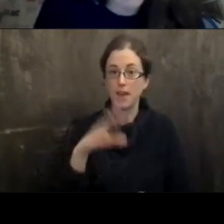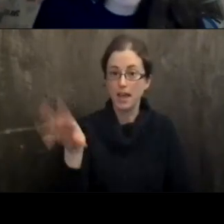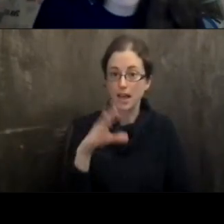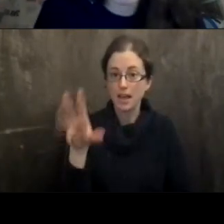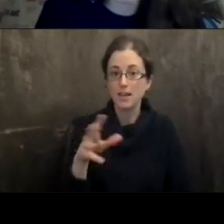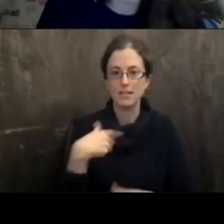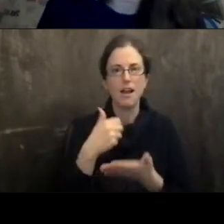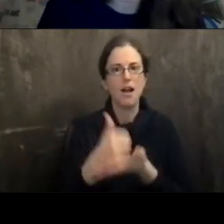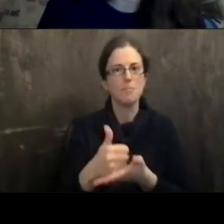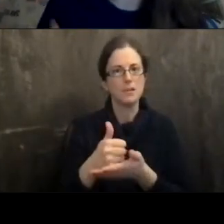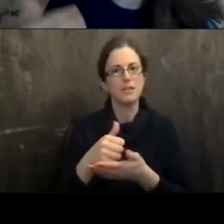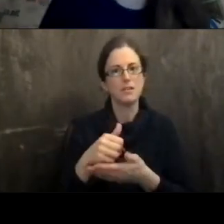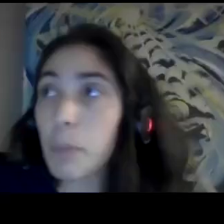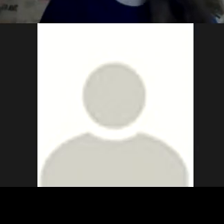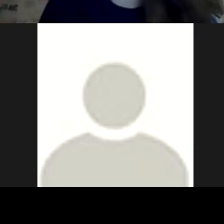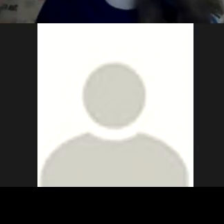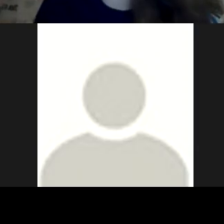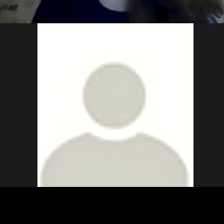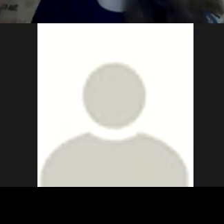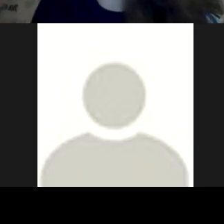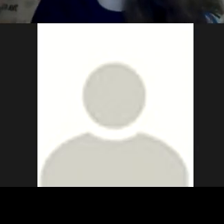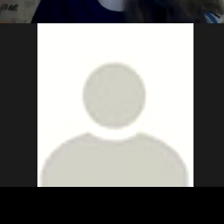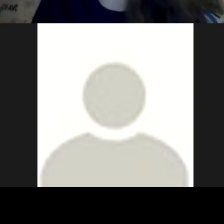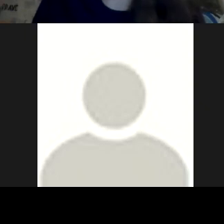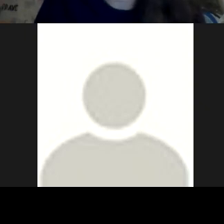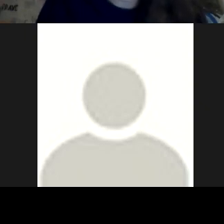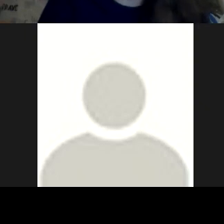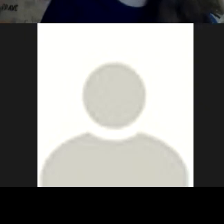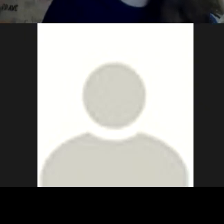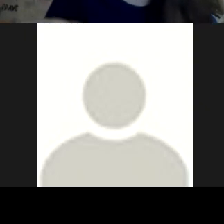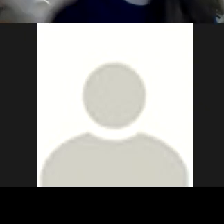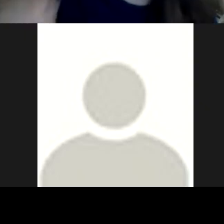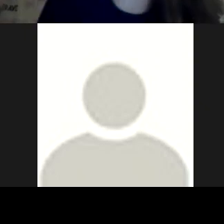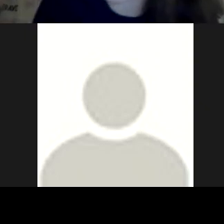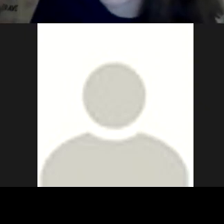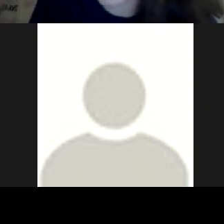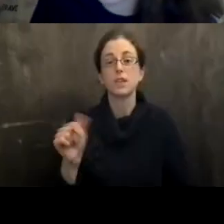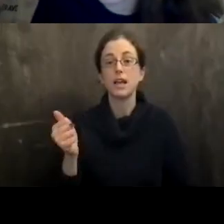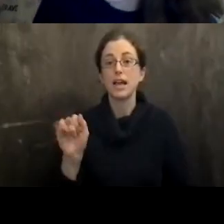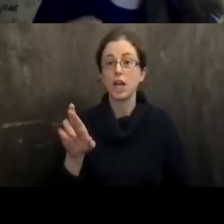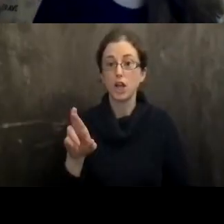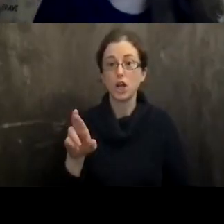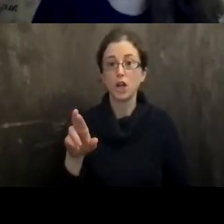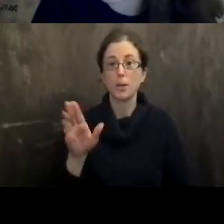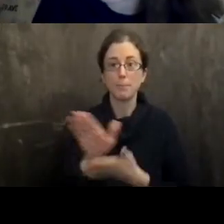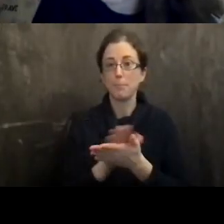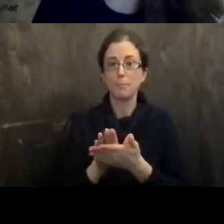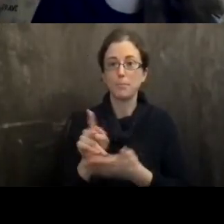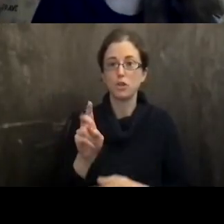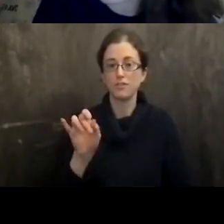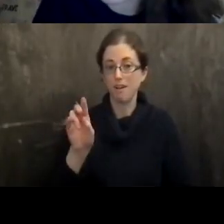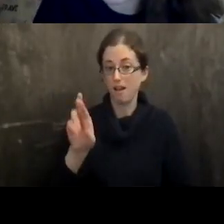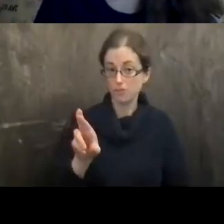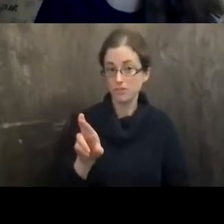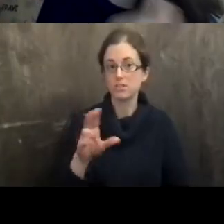virus particles. Air purifiers and other filters can disinfect the air, and they have been installed